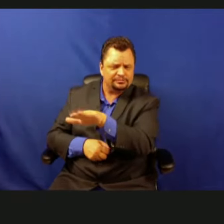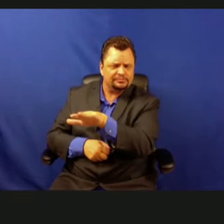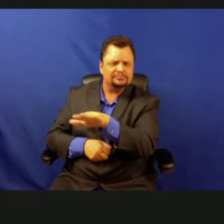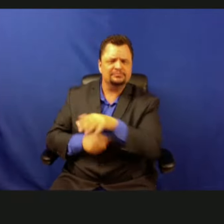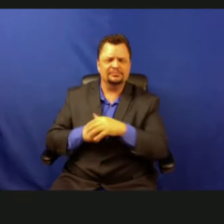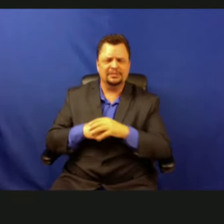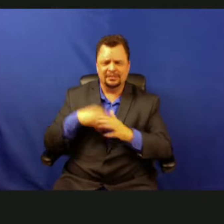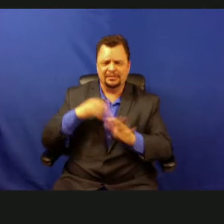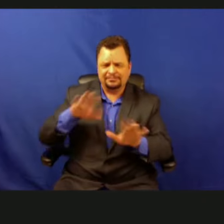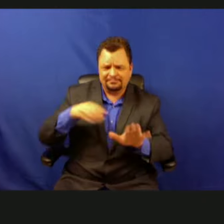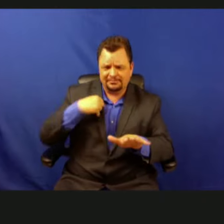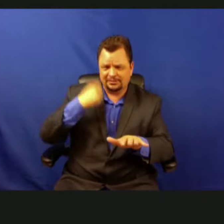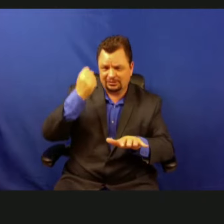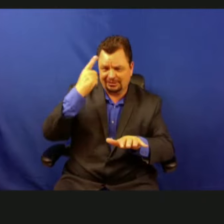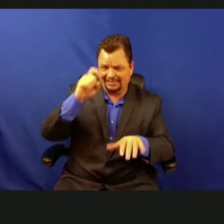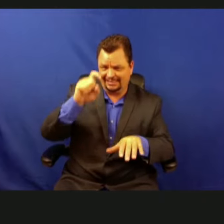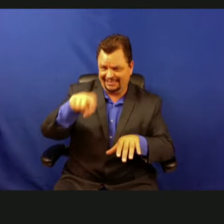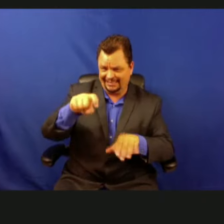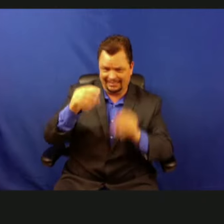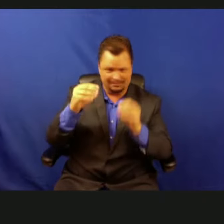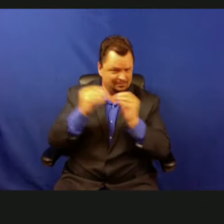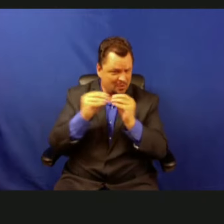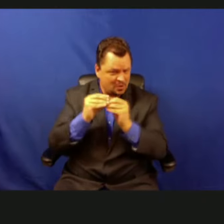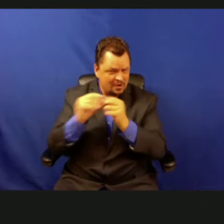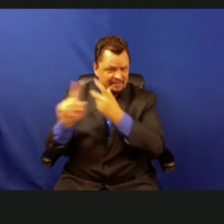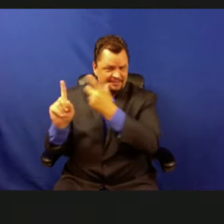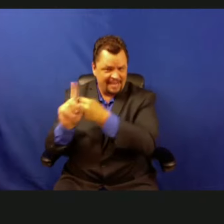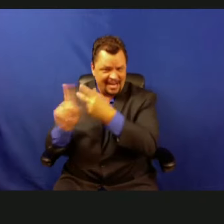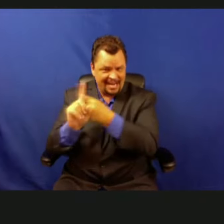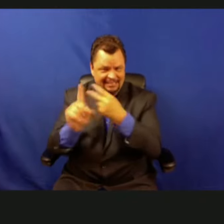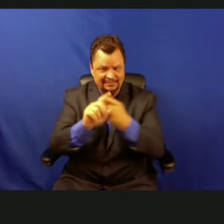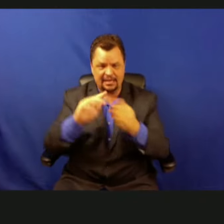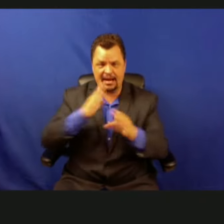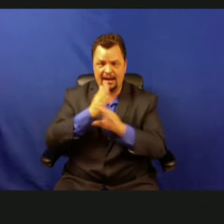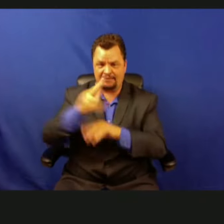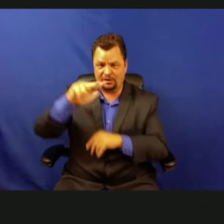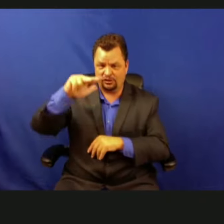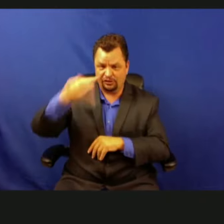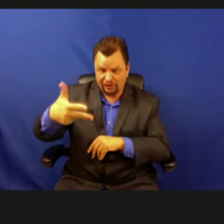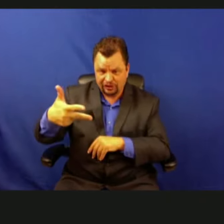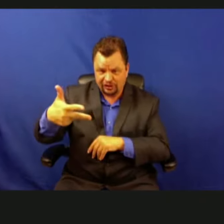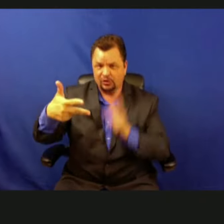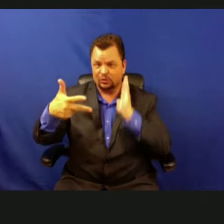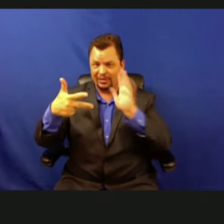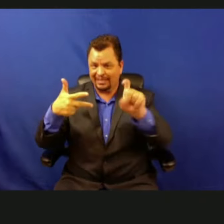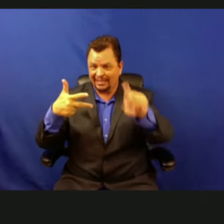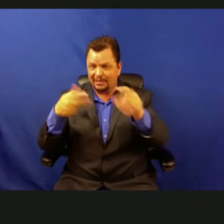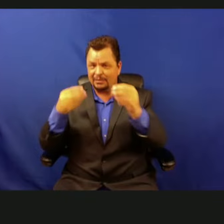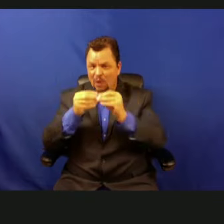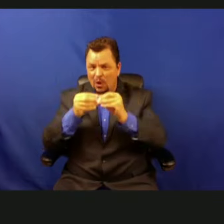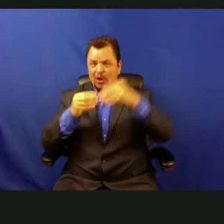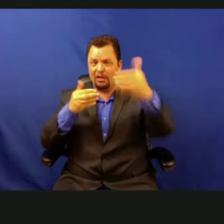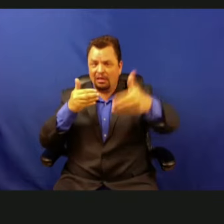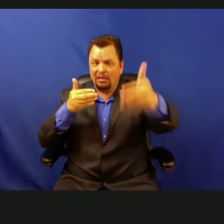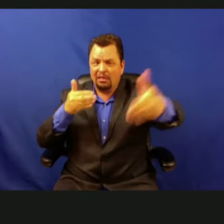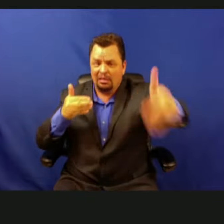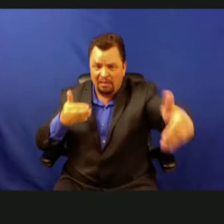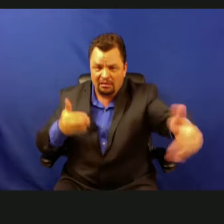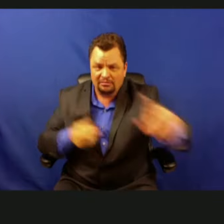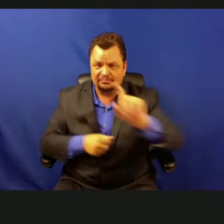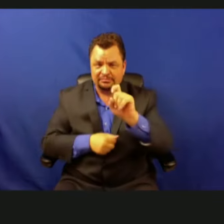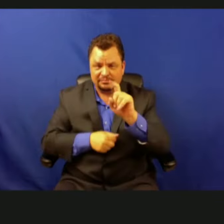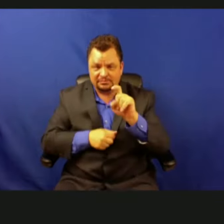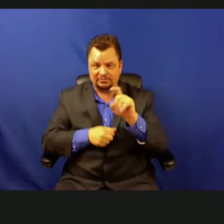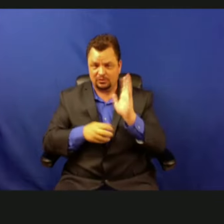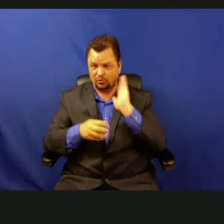boosters beyond this third one down the road? Is this something that could be an annual thing, or is the data still not